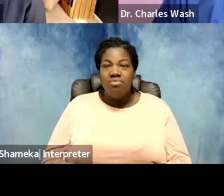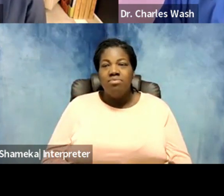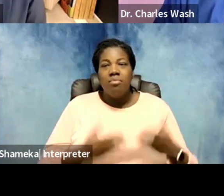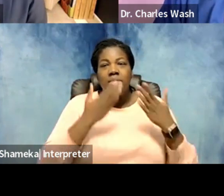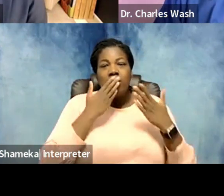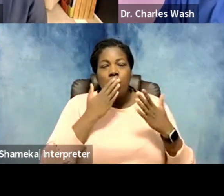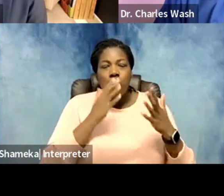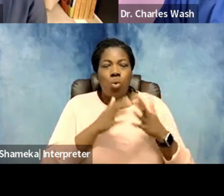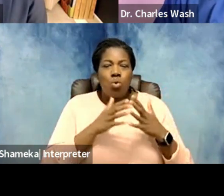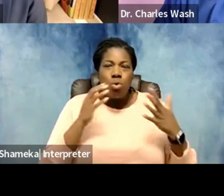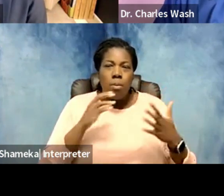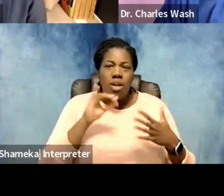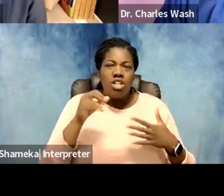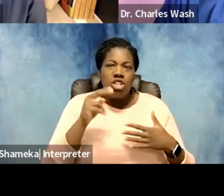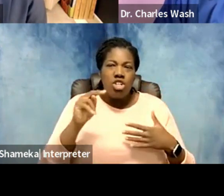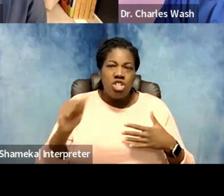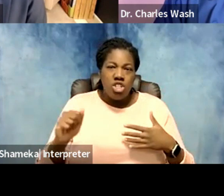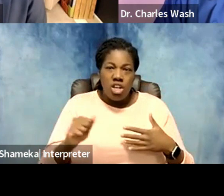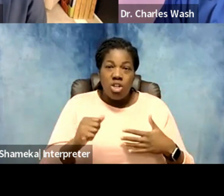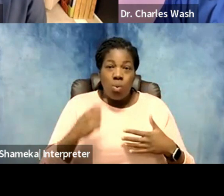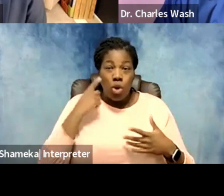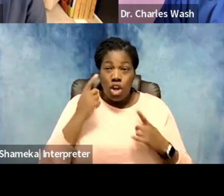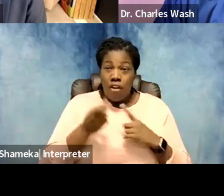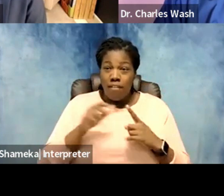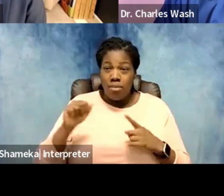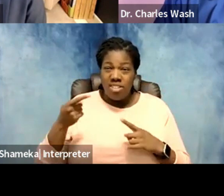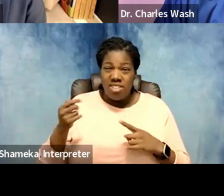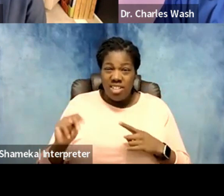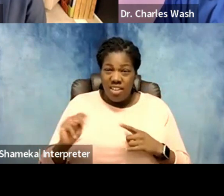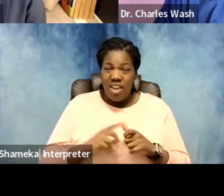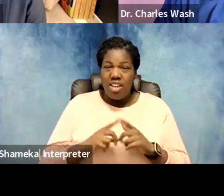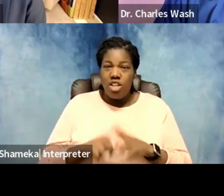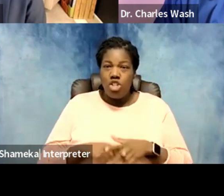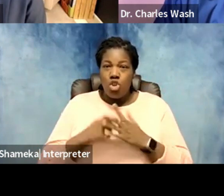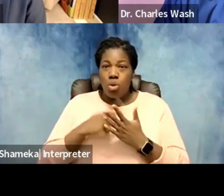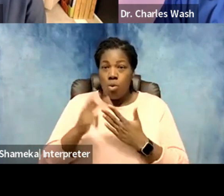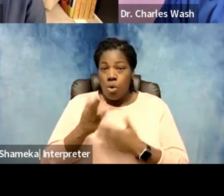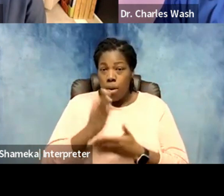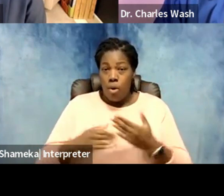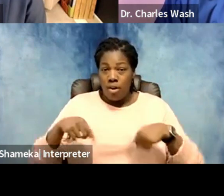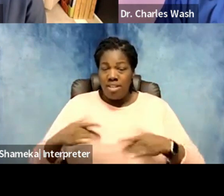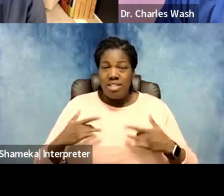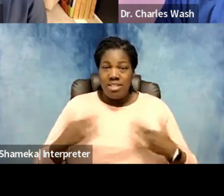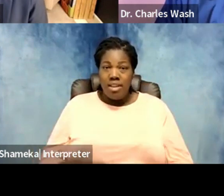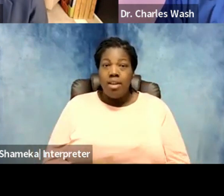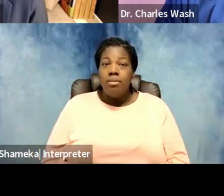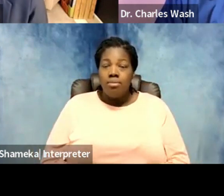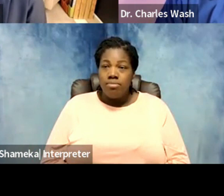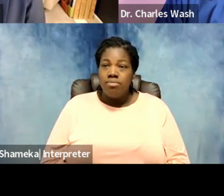Jonna. Up next, we'll hear from Stephen, who will kick off the program portion of our event. Mr.